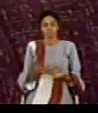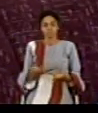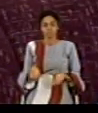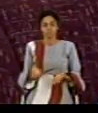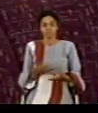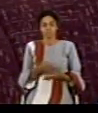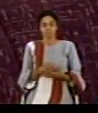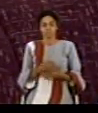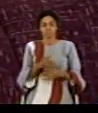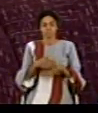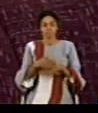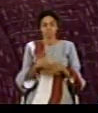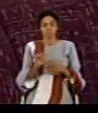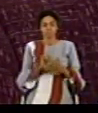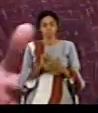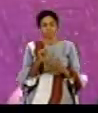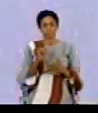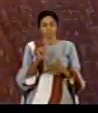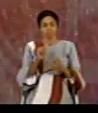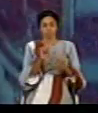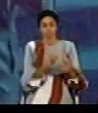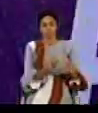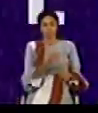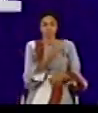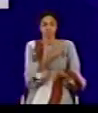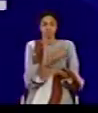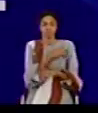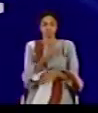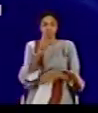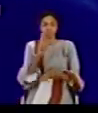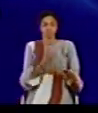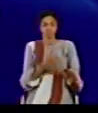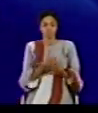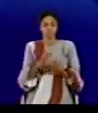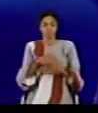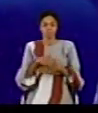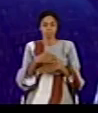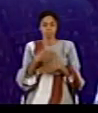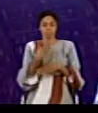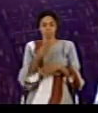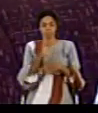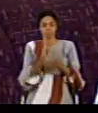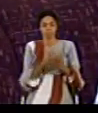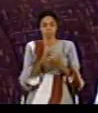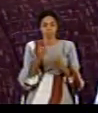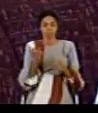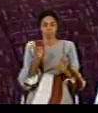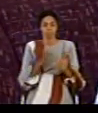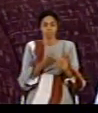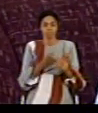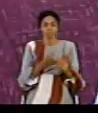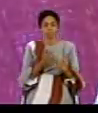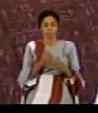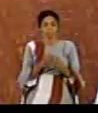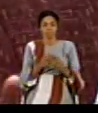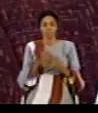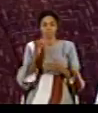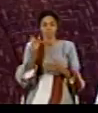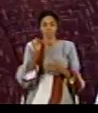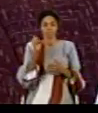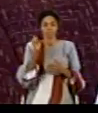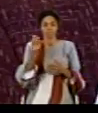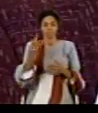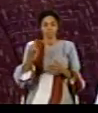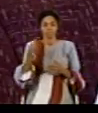Then after that week, I joined Global Crusade. That was in September. I joined